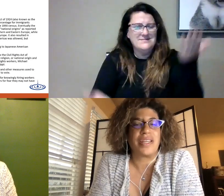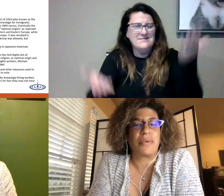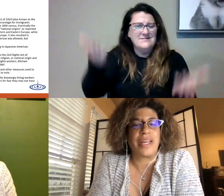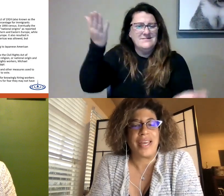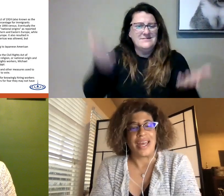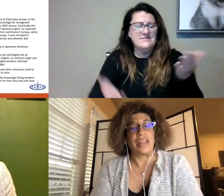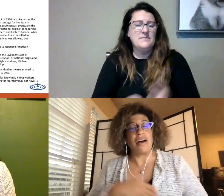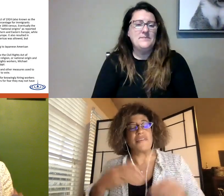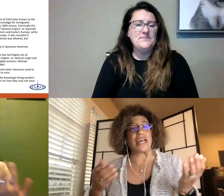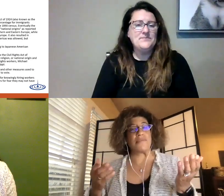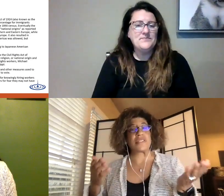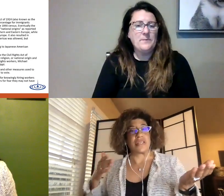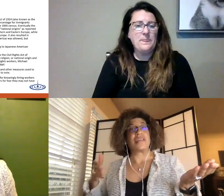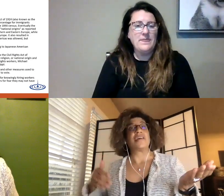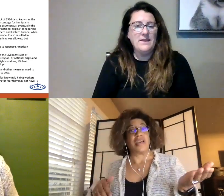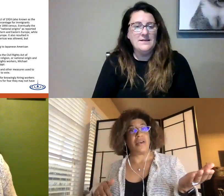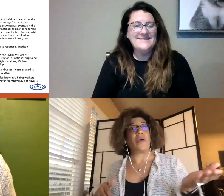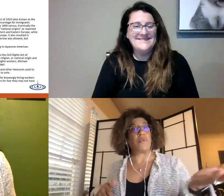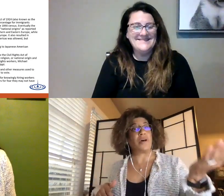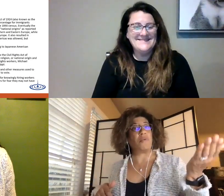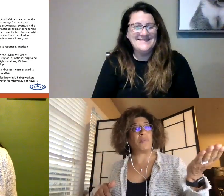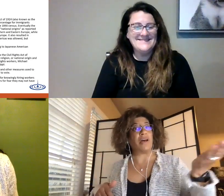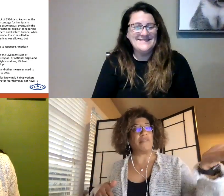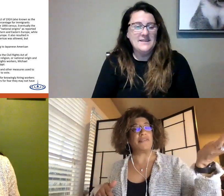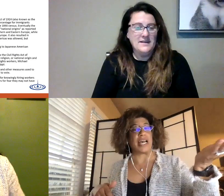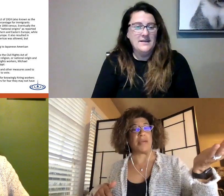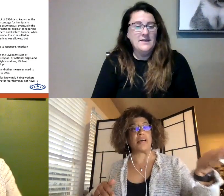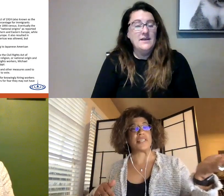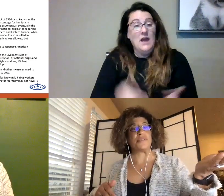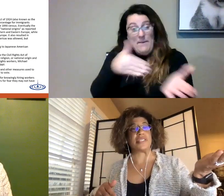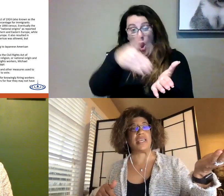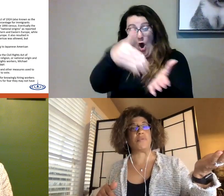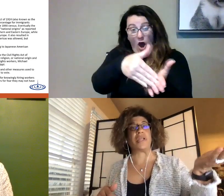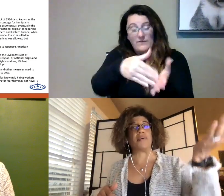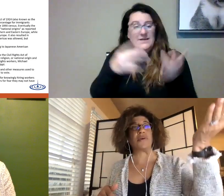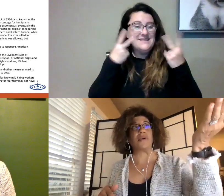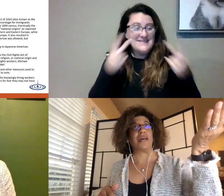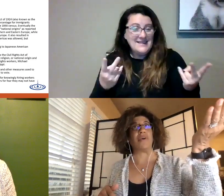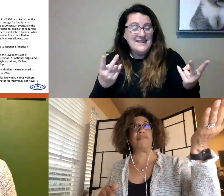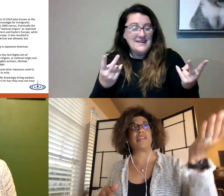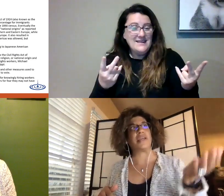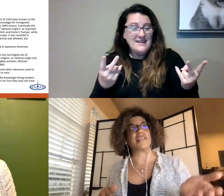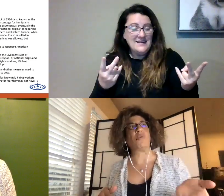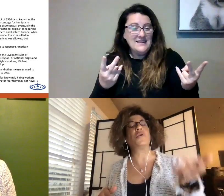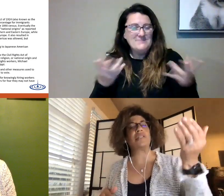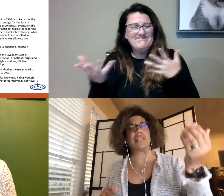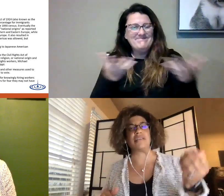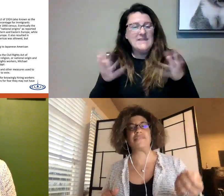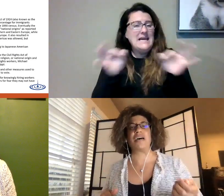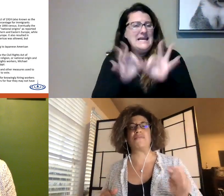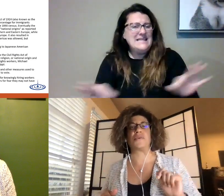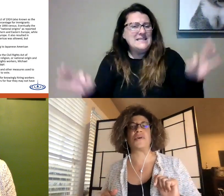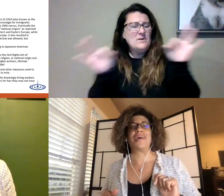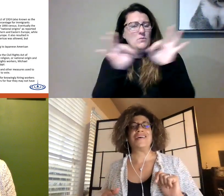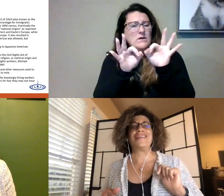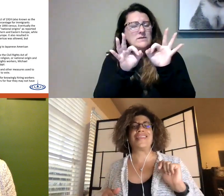Right. And oftentimes, exactly. And what we oftentimes also see, and what I feel like it's important to lift